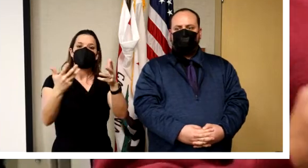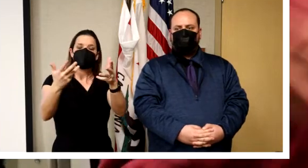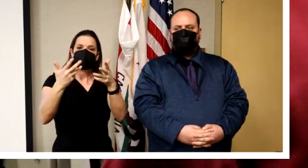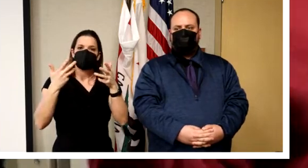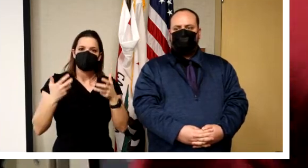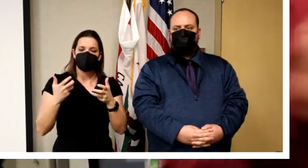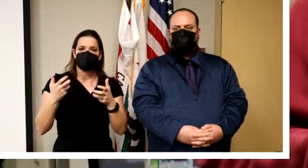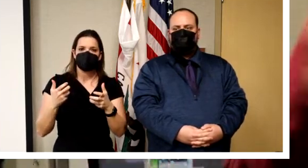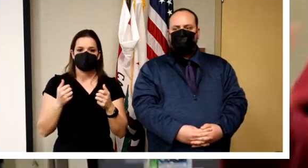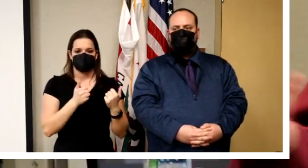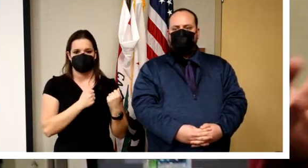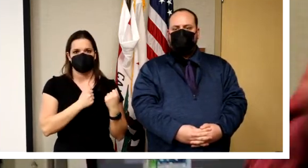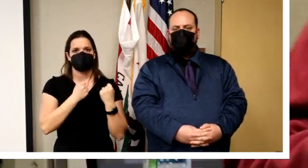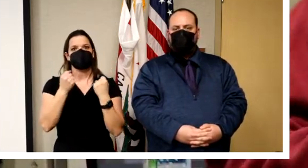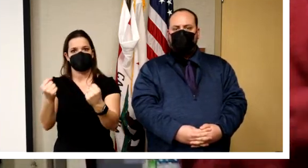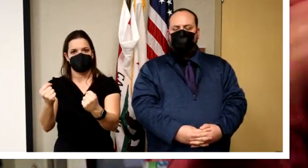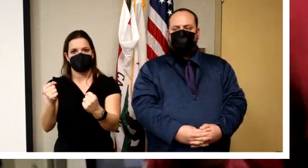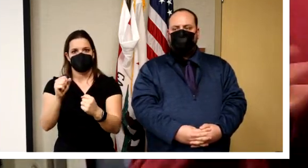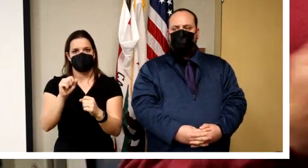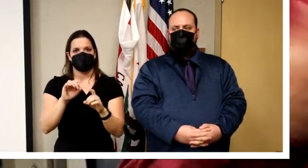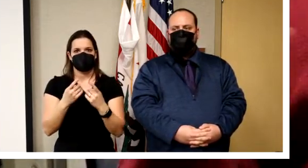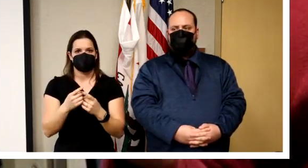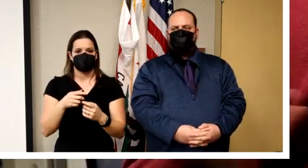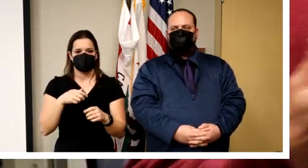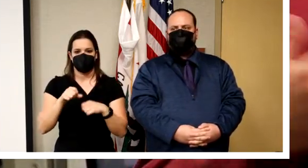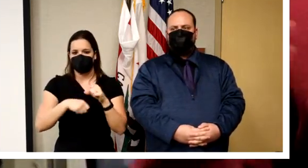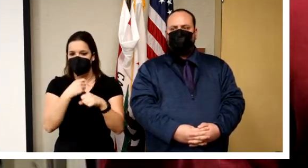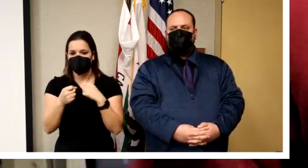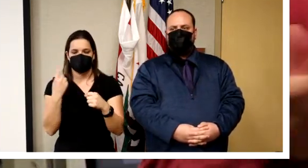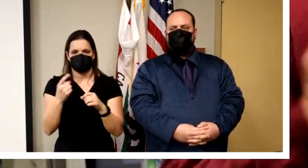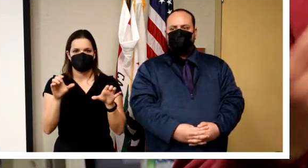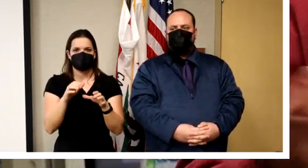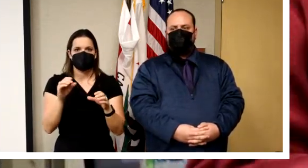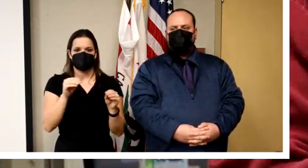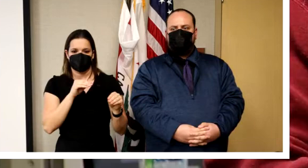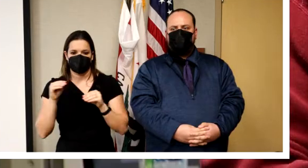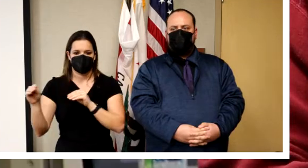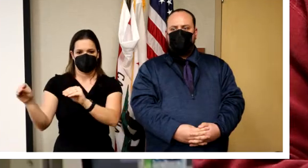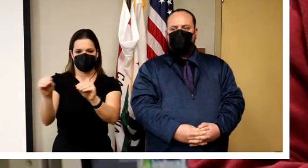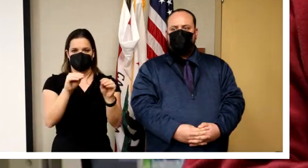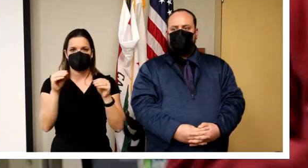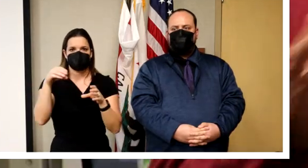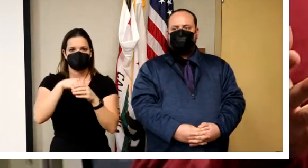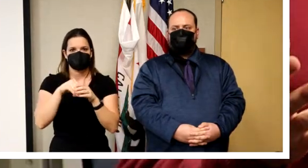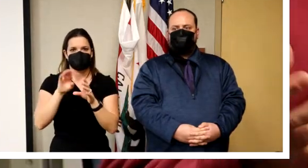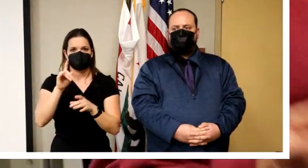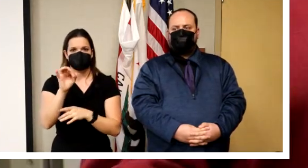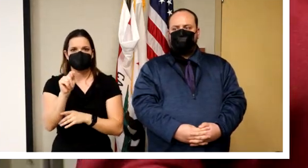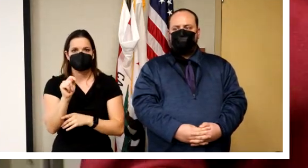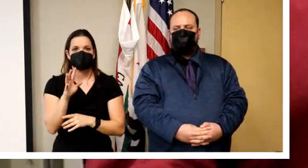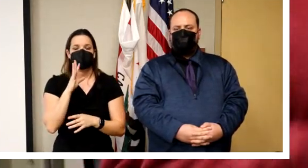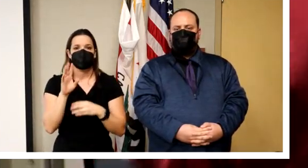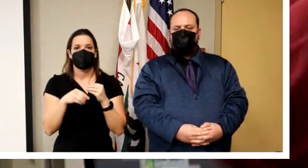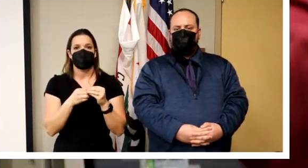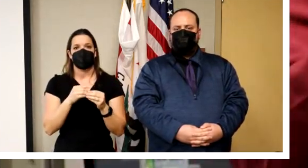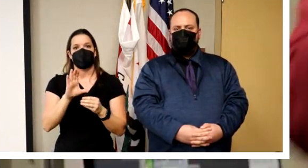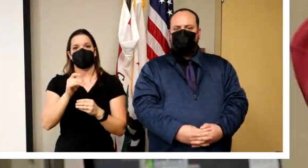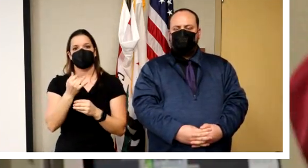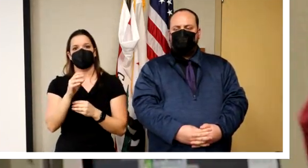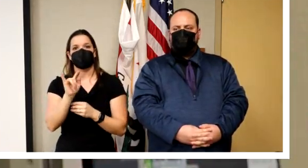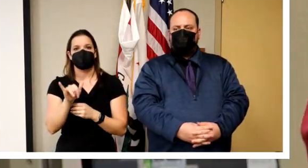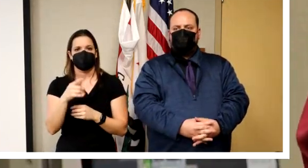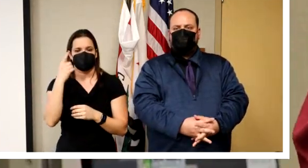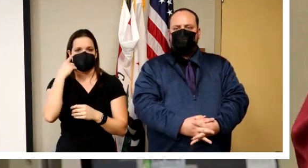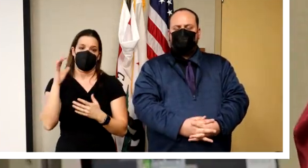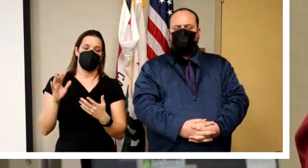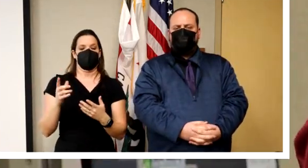to drive across the district or bike or do something to be able to move around in the district. And so when we talk about contiguity, sometimes people just say, well,